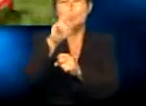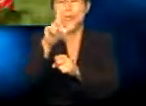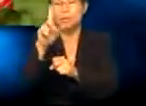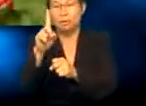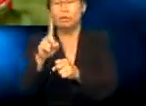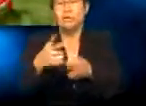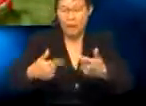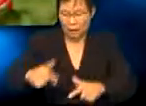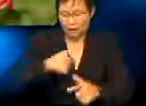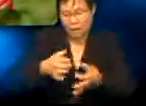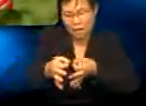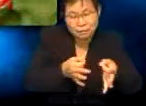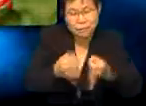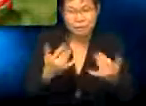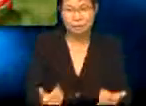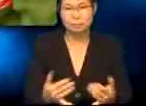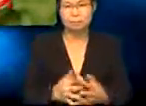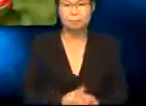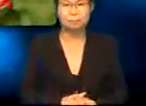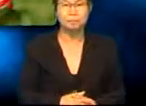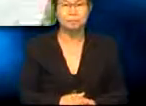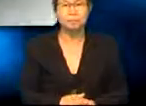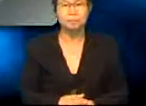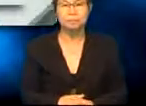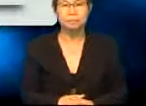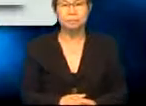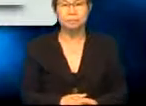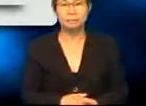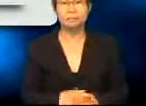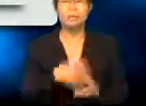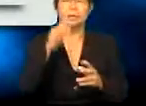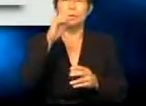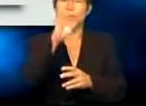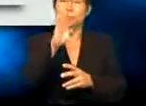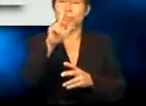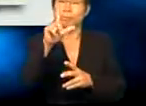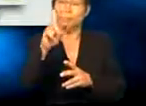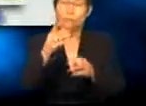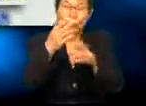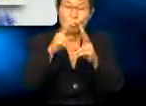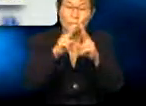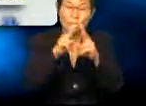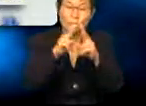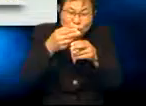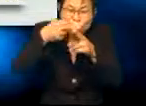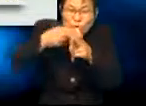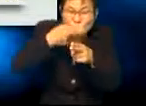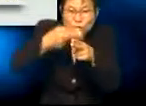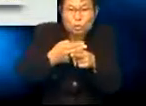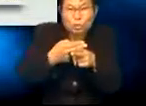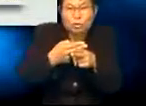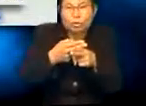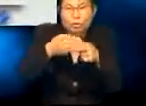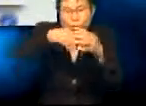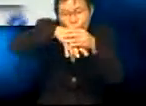let me explain. Bulbs are very short roots with a stem